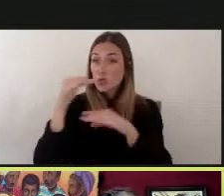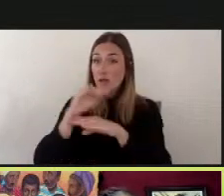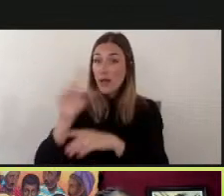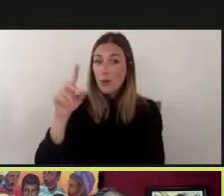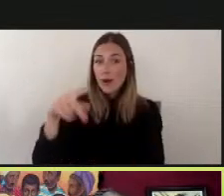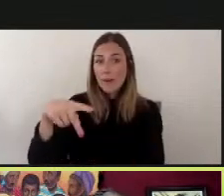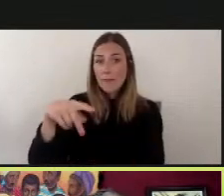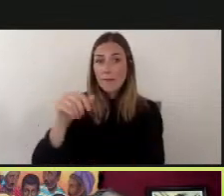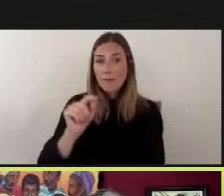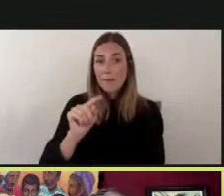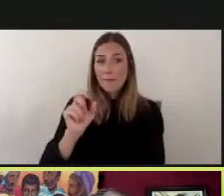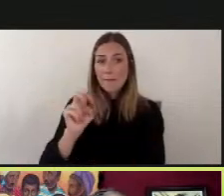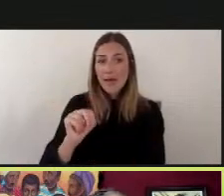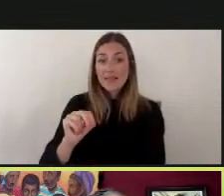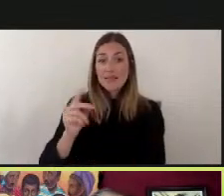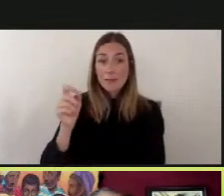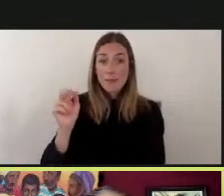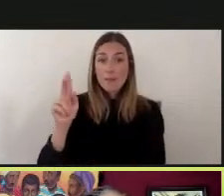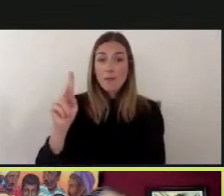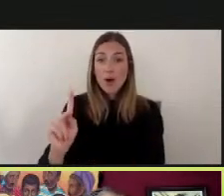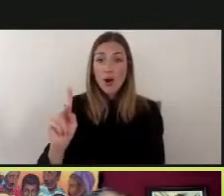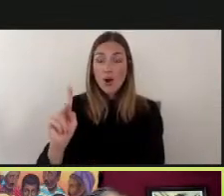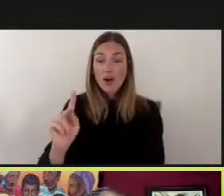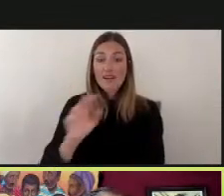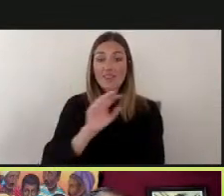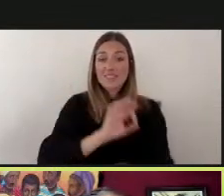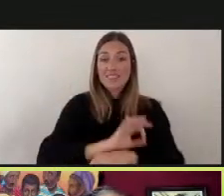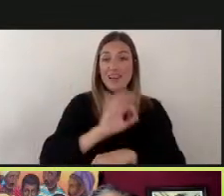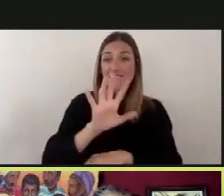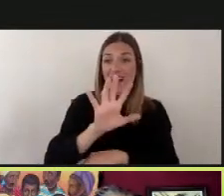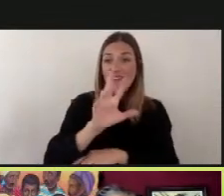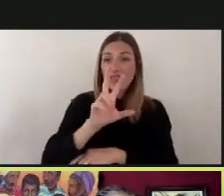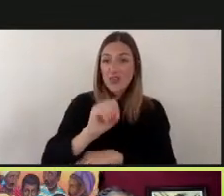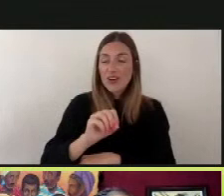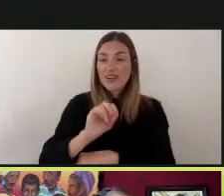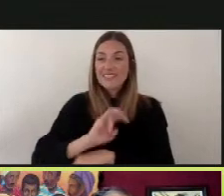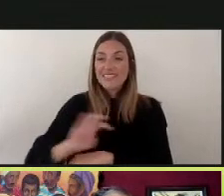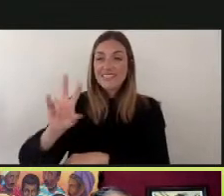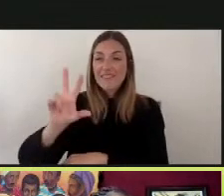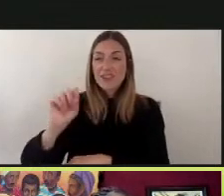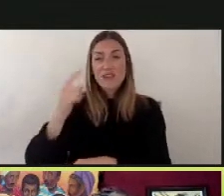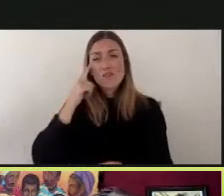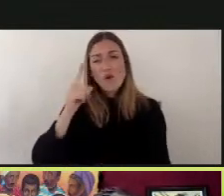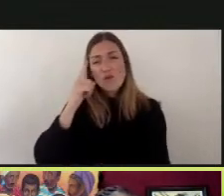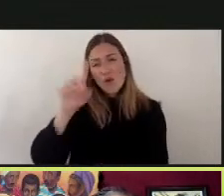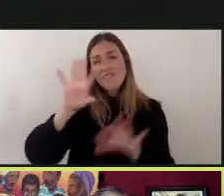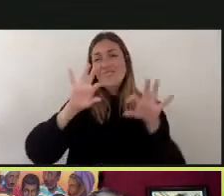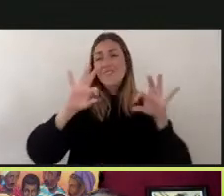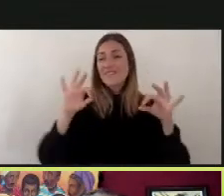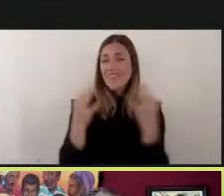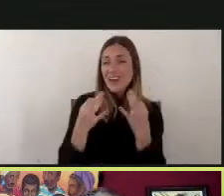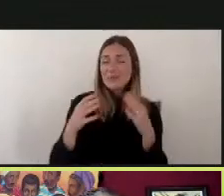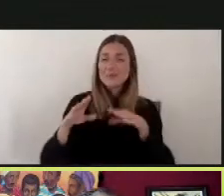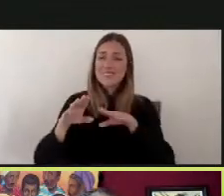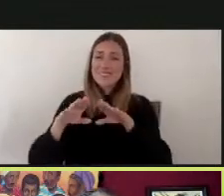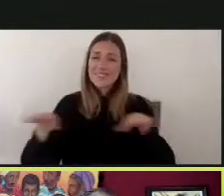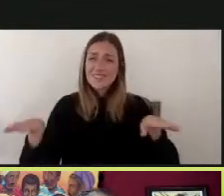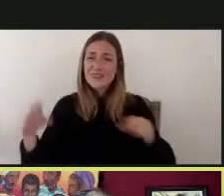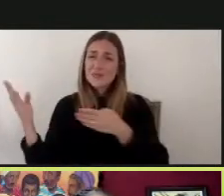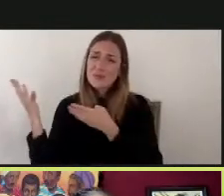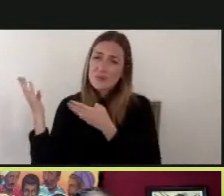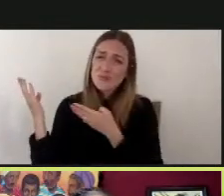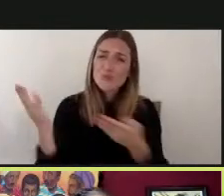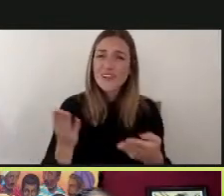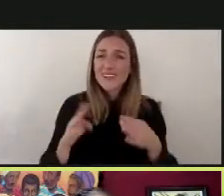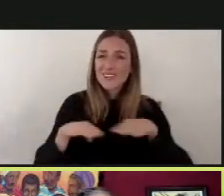from 5:30 to 7:30. This event is for families and for children. So bring your babies to children that are 8